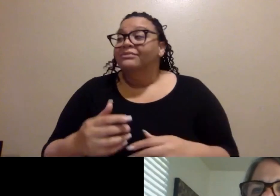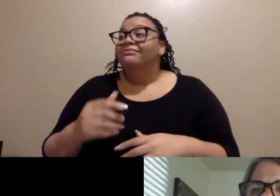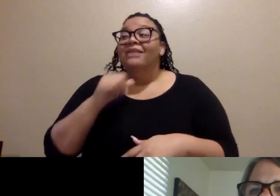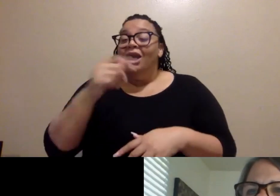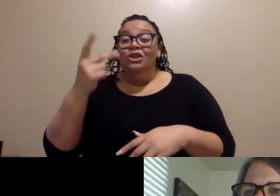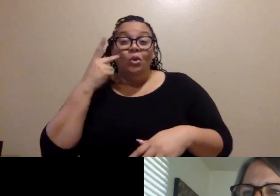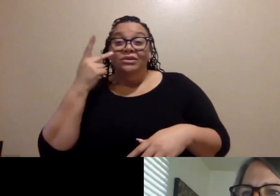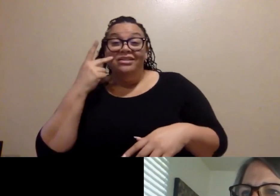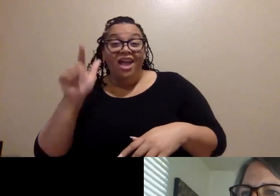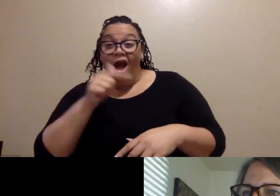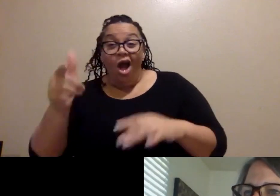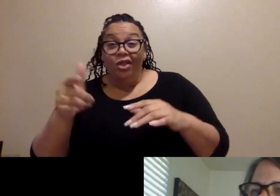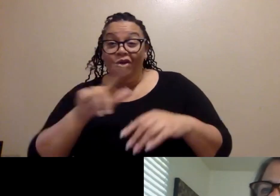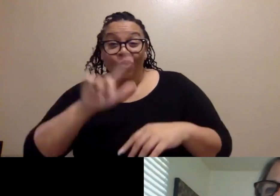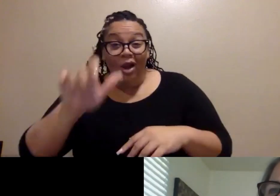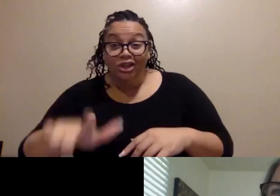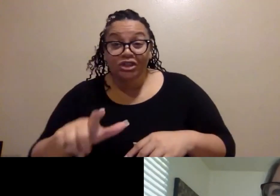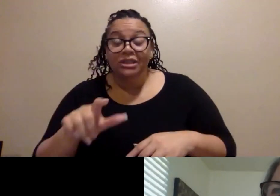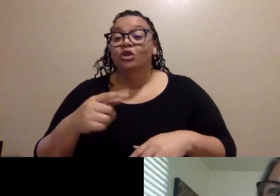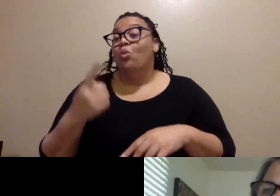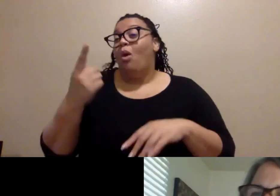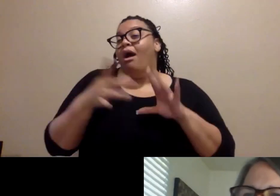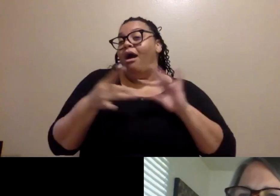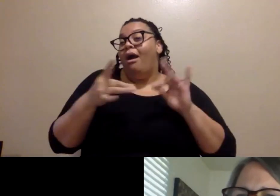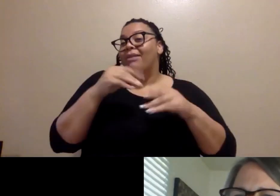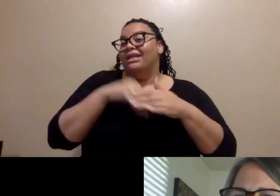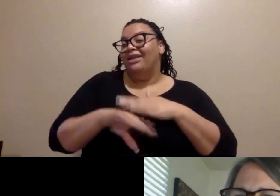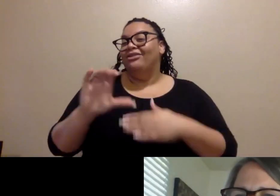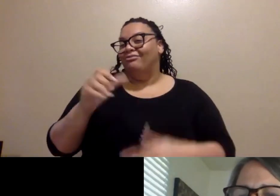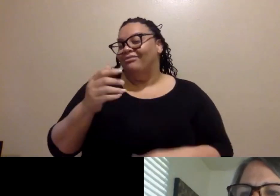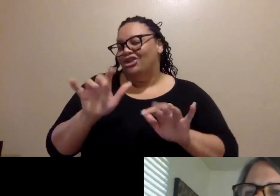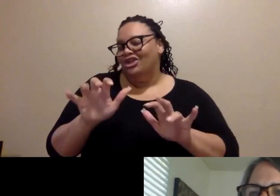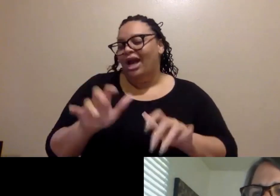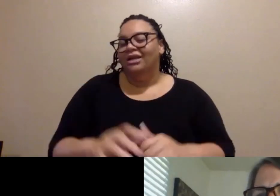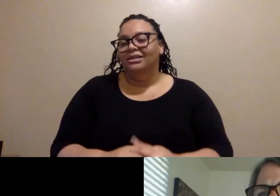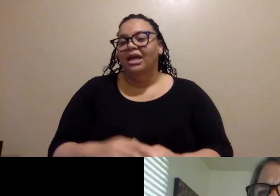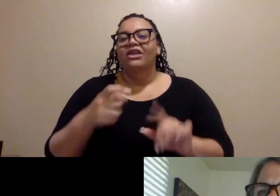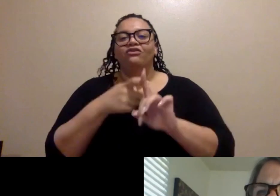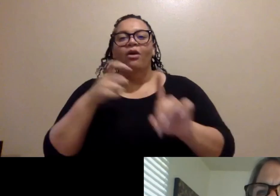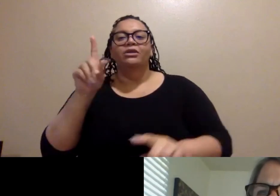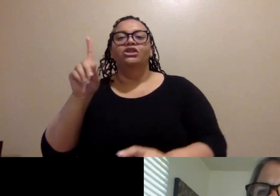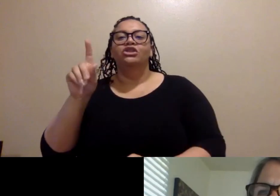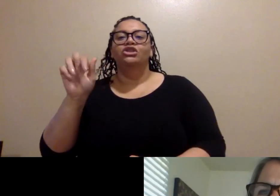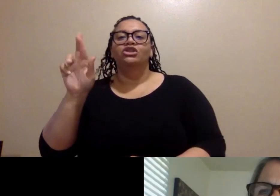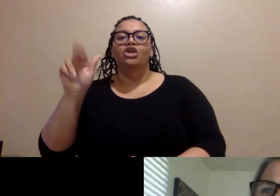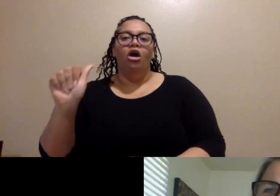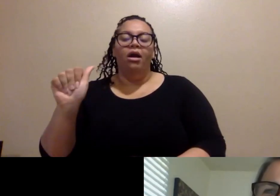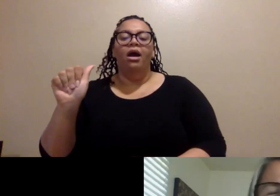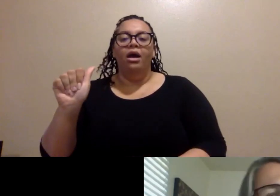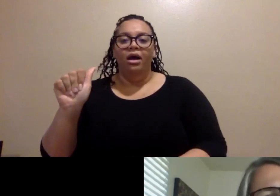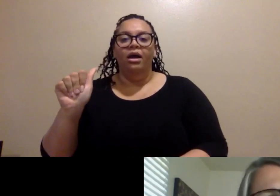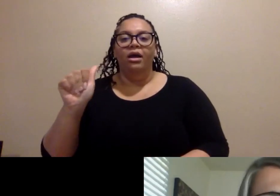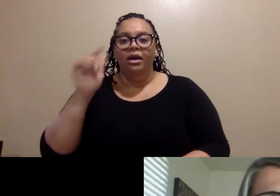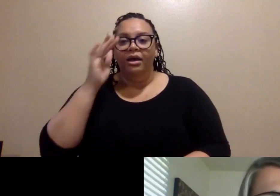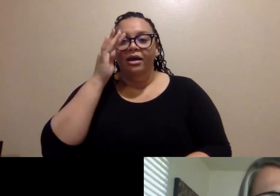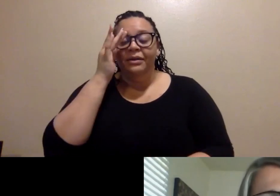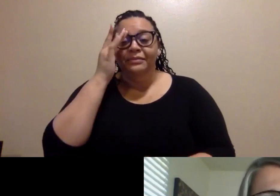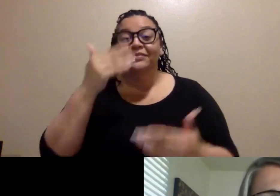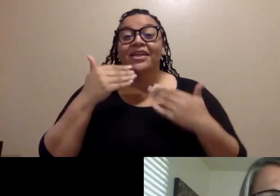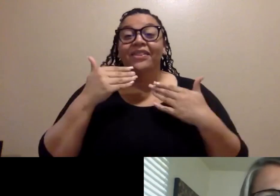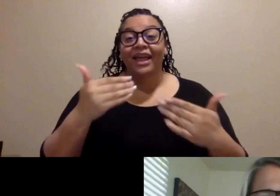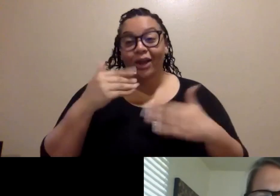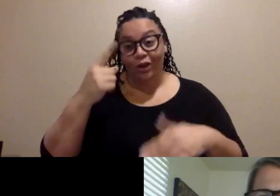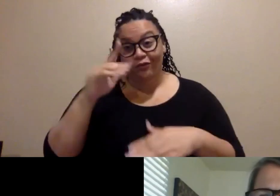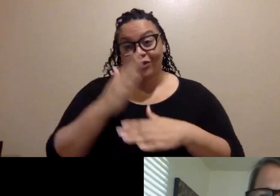one last comment in the chat. Thank you. And this is from Udara for sharing your story,